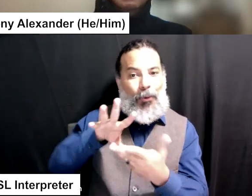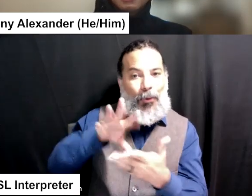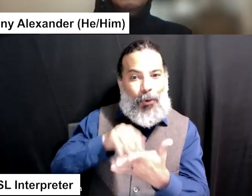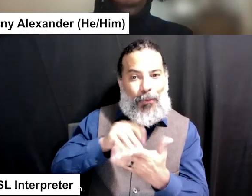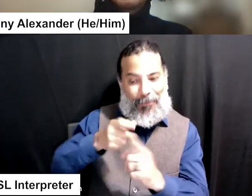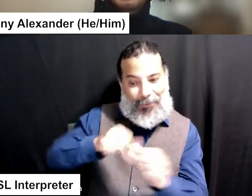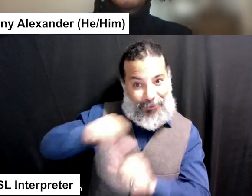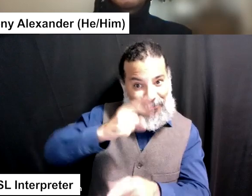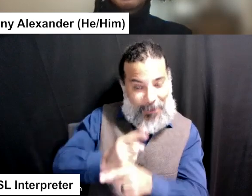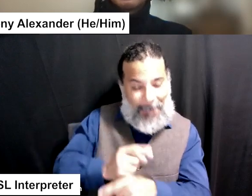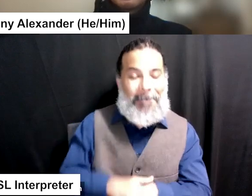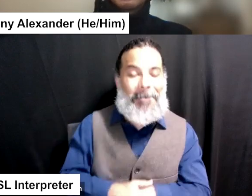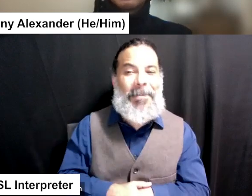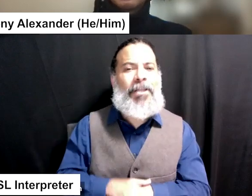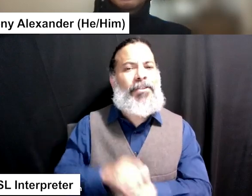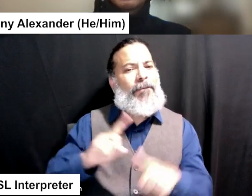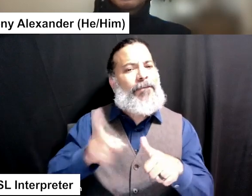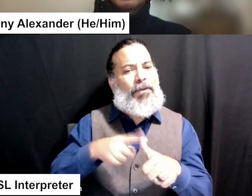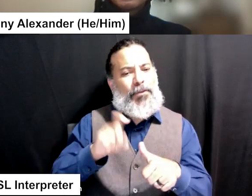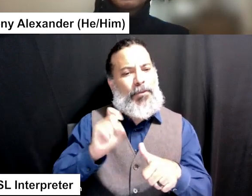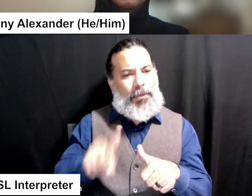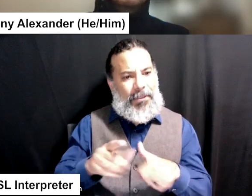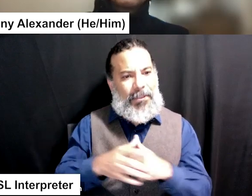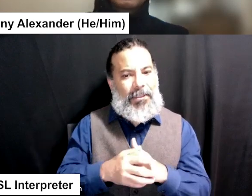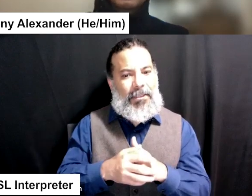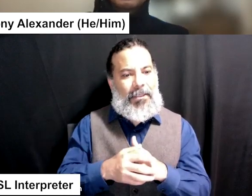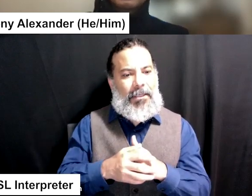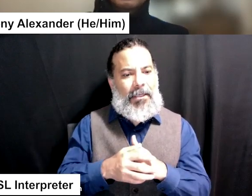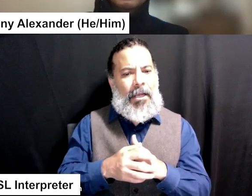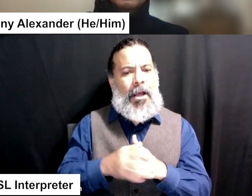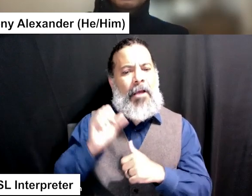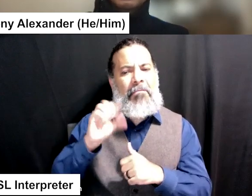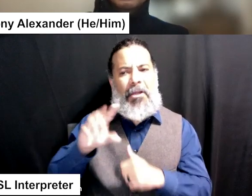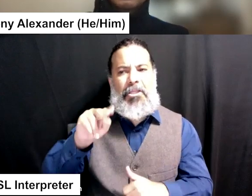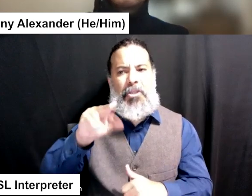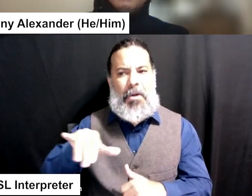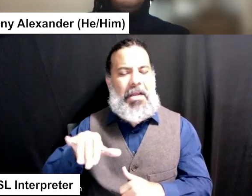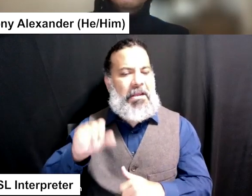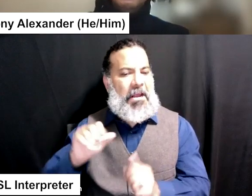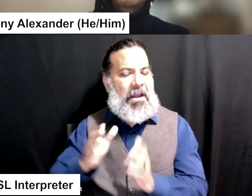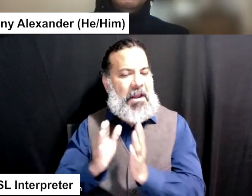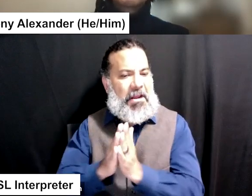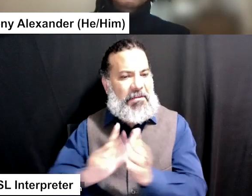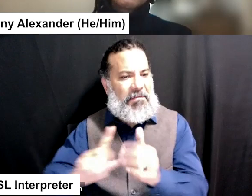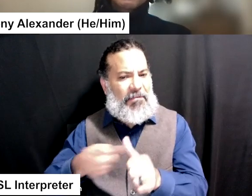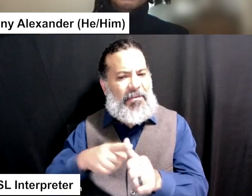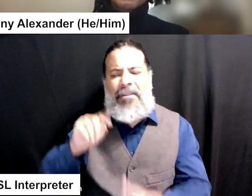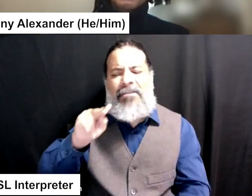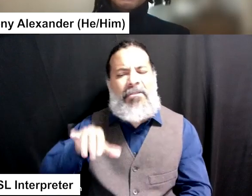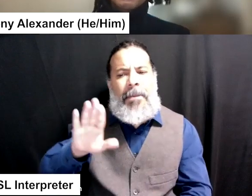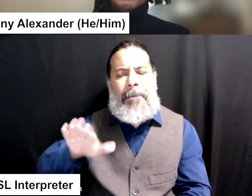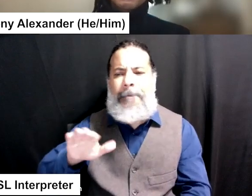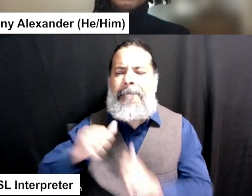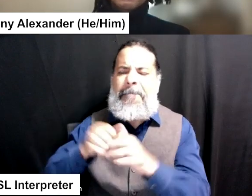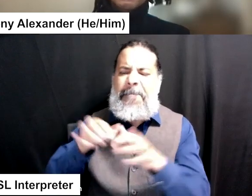another? So the first question that I have for you, and I'll throw it to Tony first, is how would you